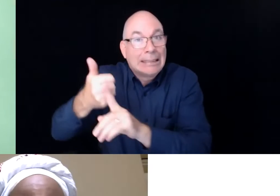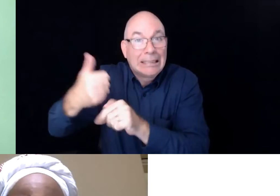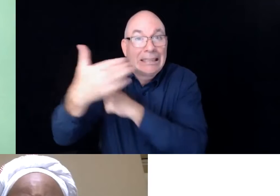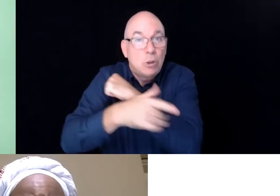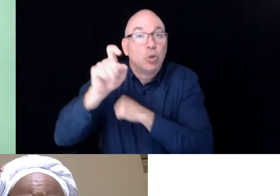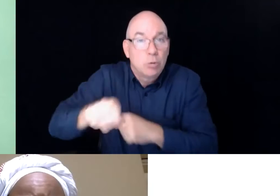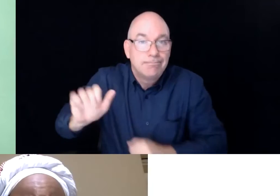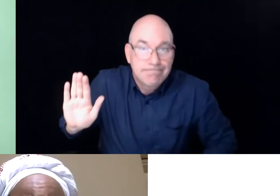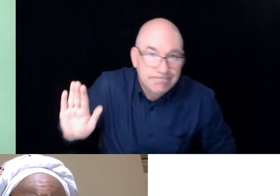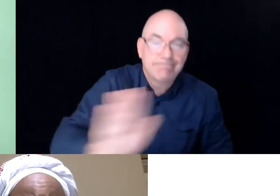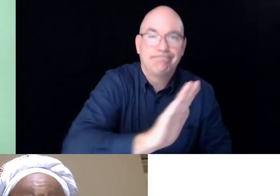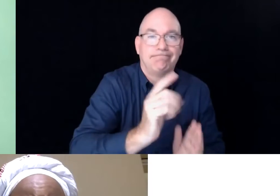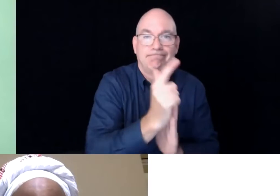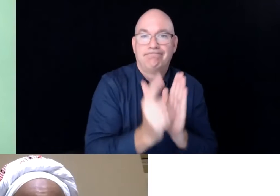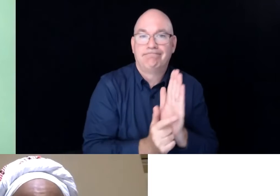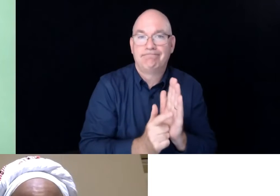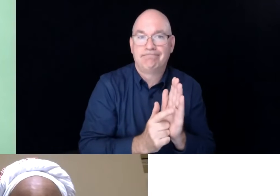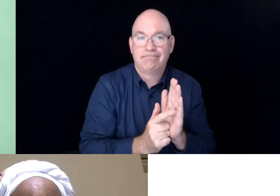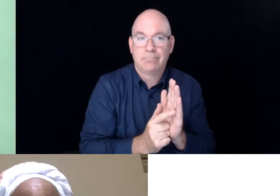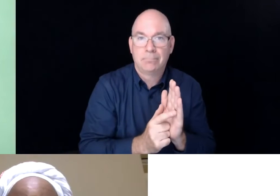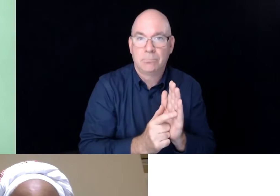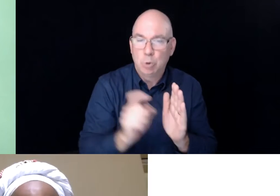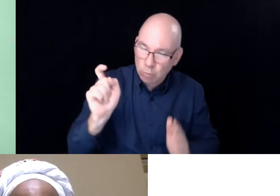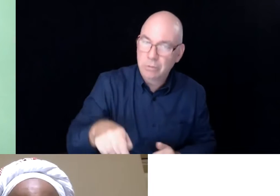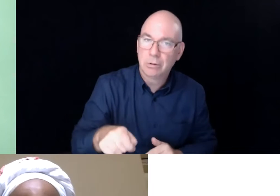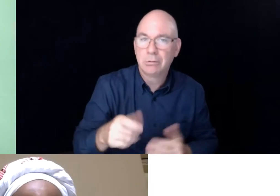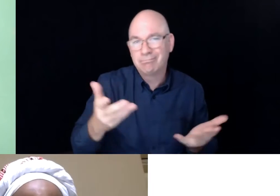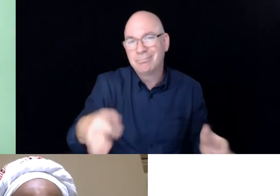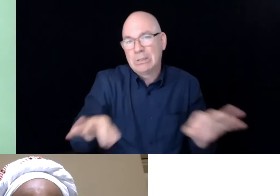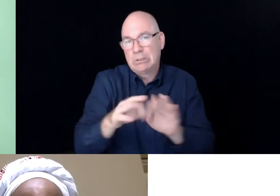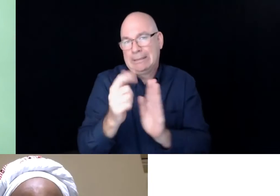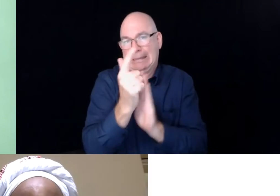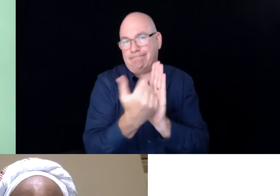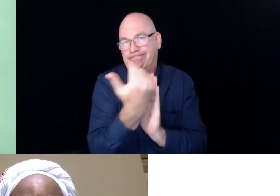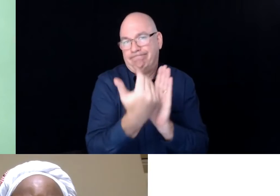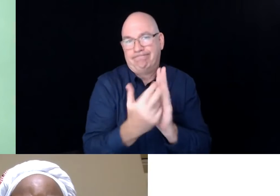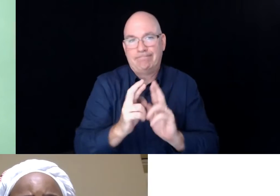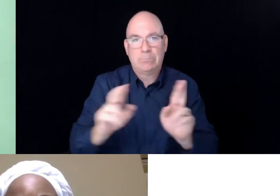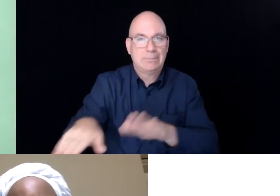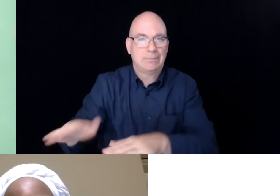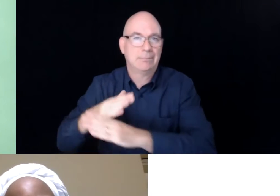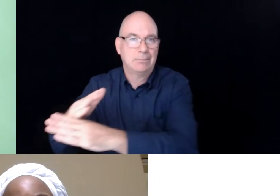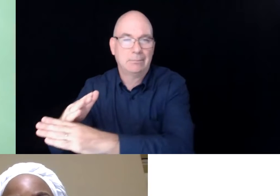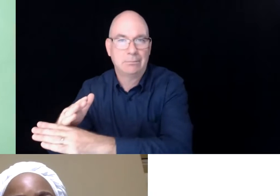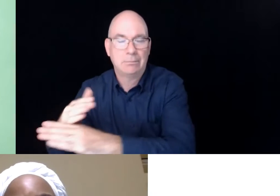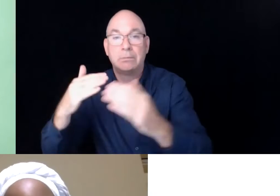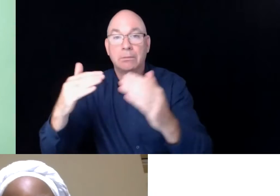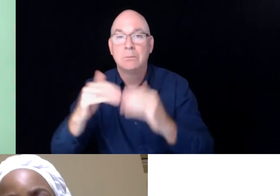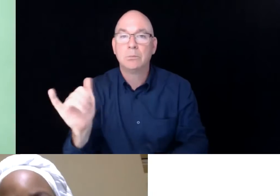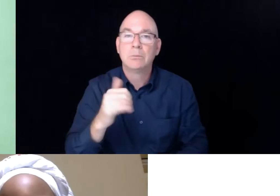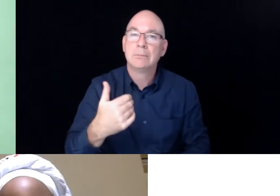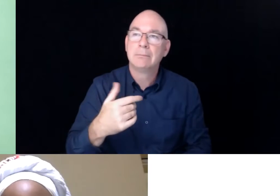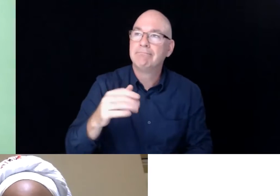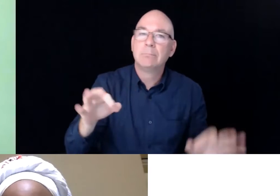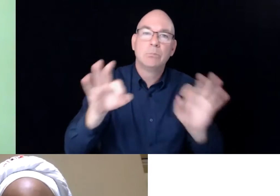own one for themselves. So we have to have a legal framework that protects children. And then we have to have